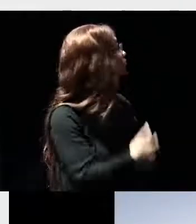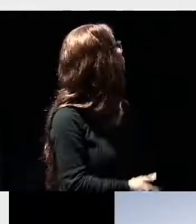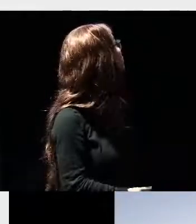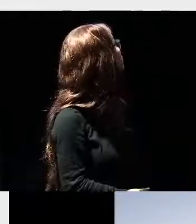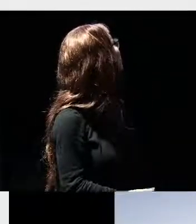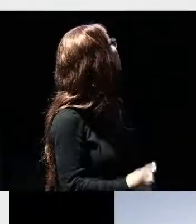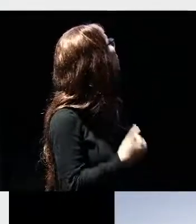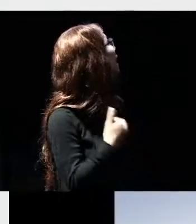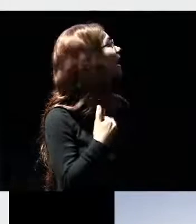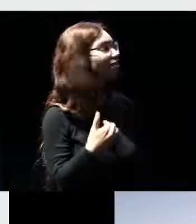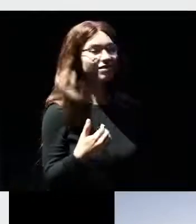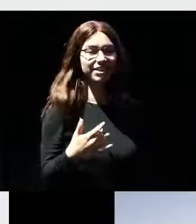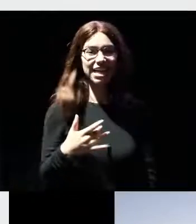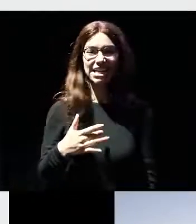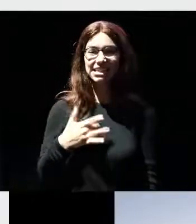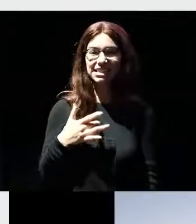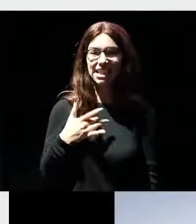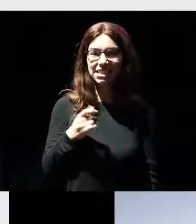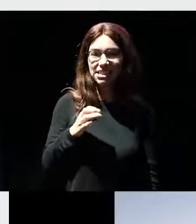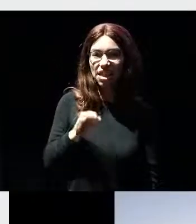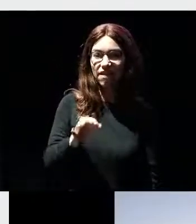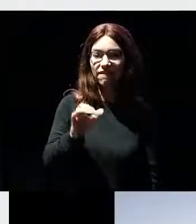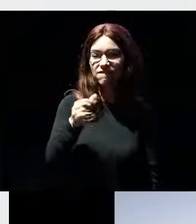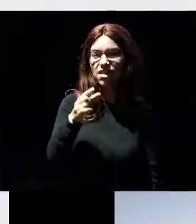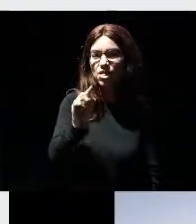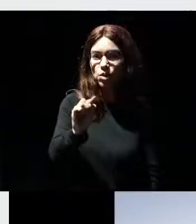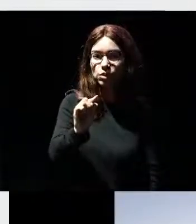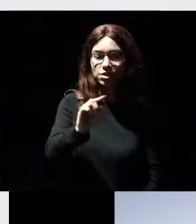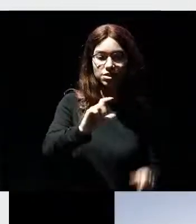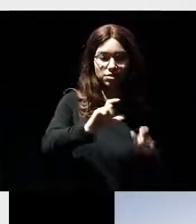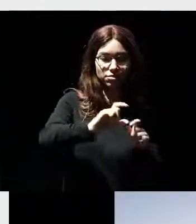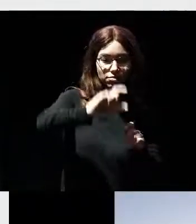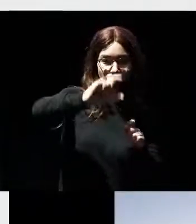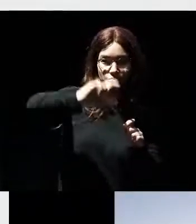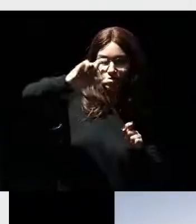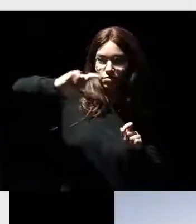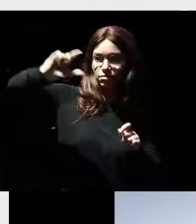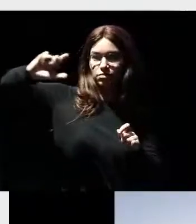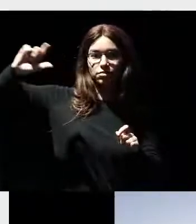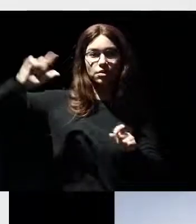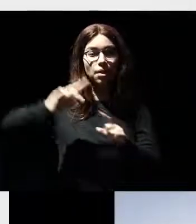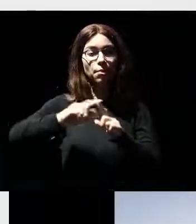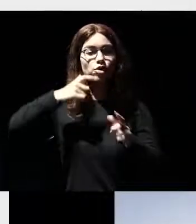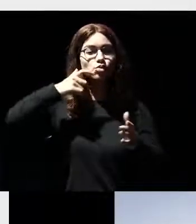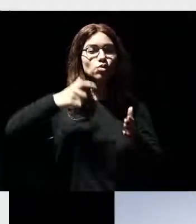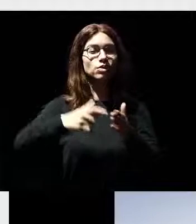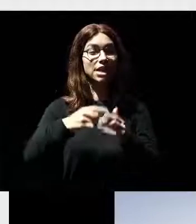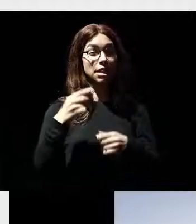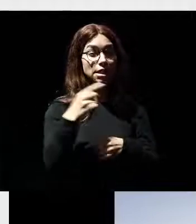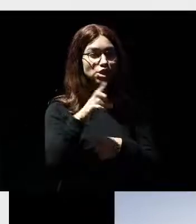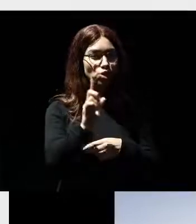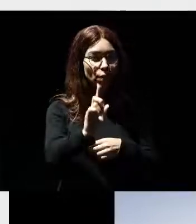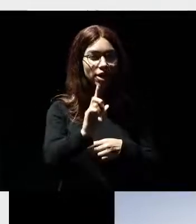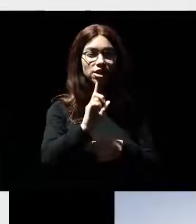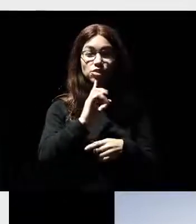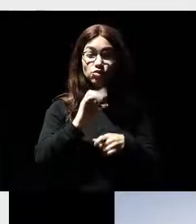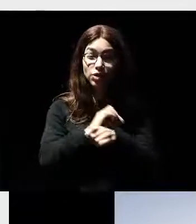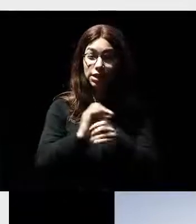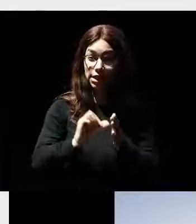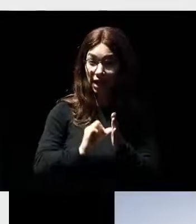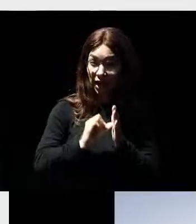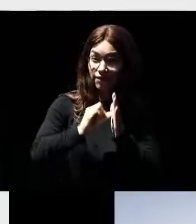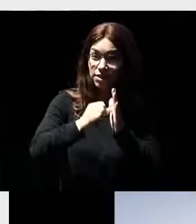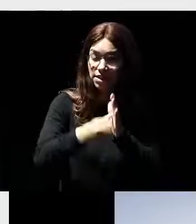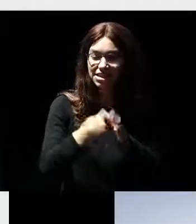flutes at the lower portion of the building, but this is where the amphitheater comes across and creates almost